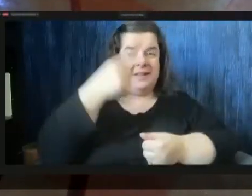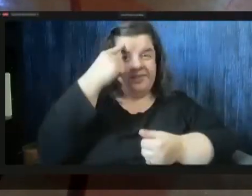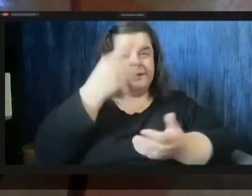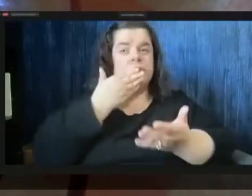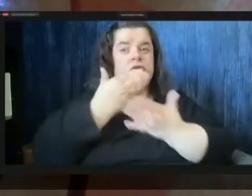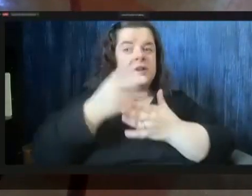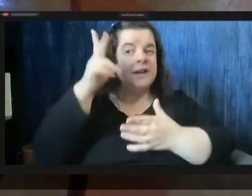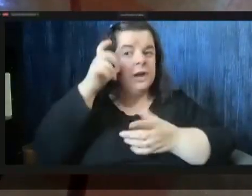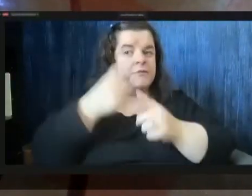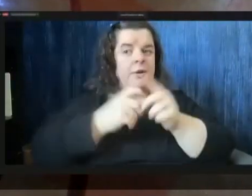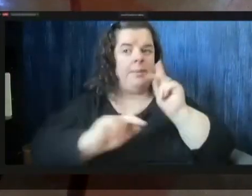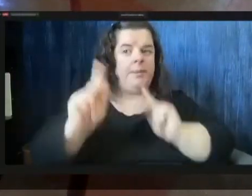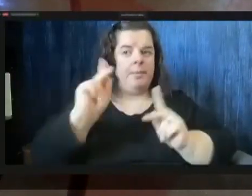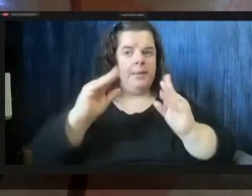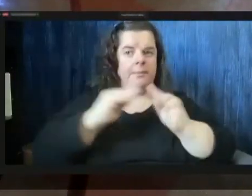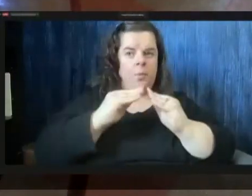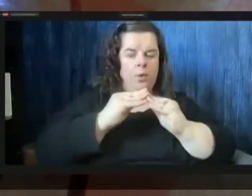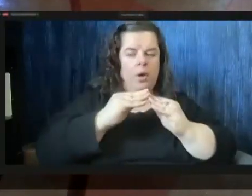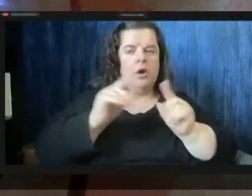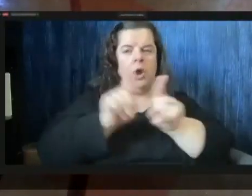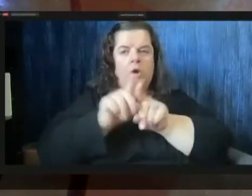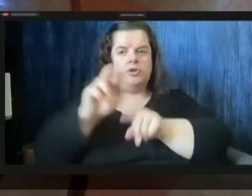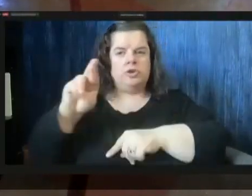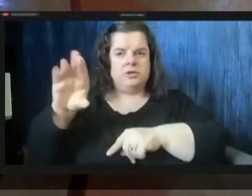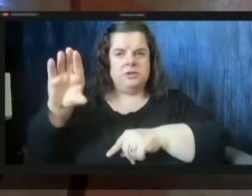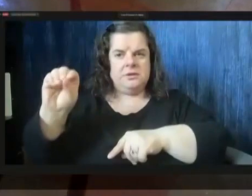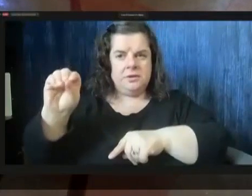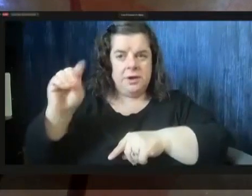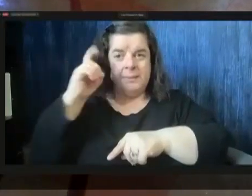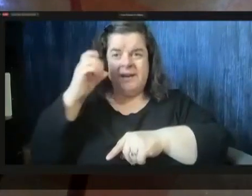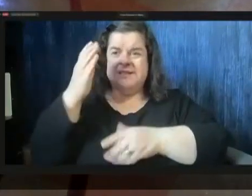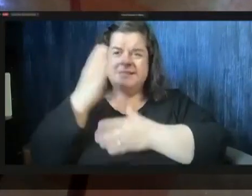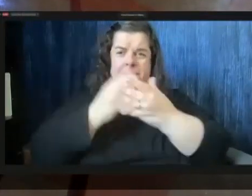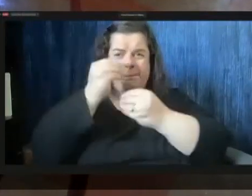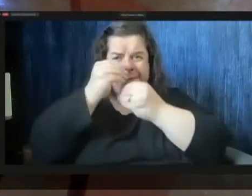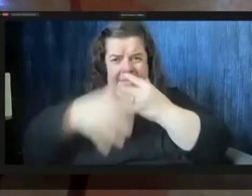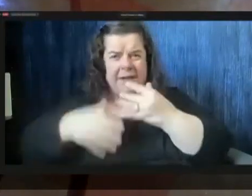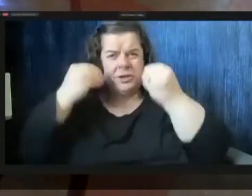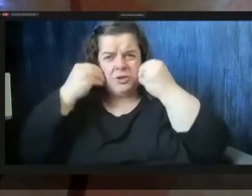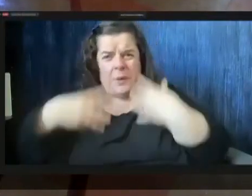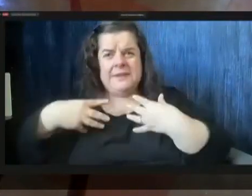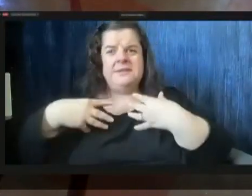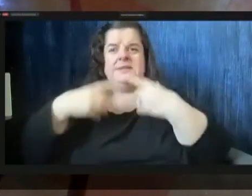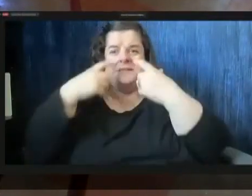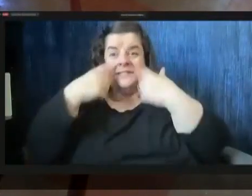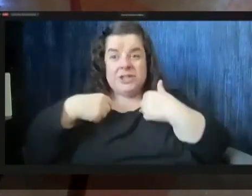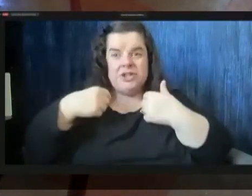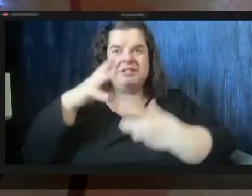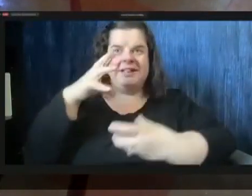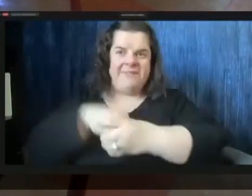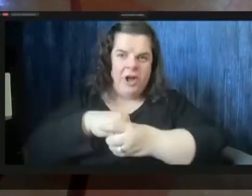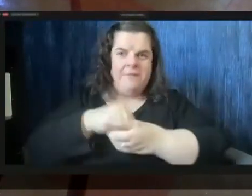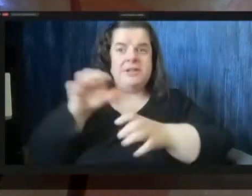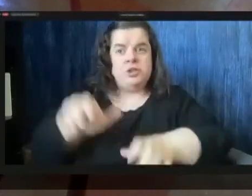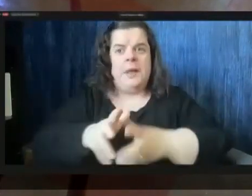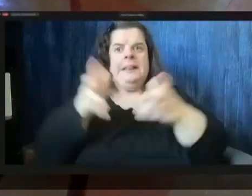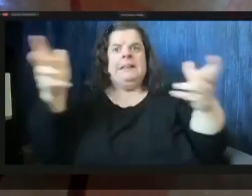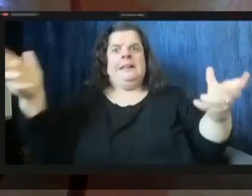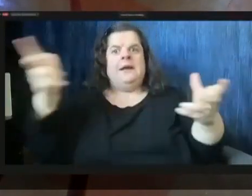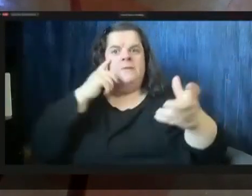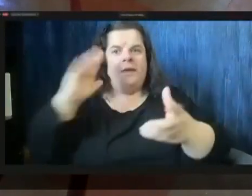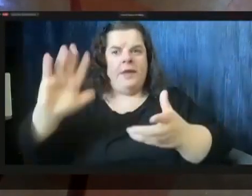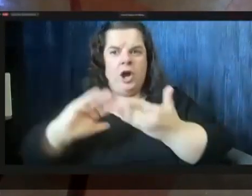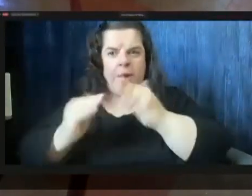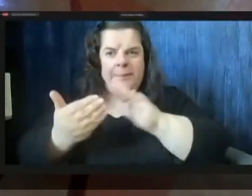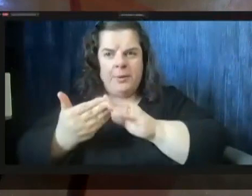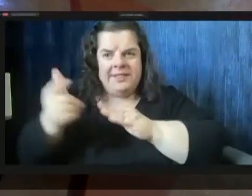public a little bit more, and from the RCOs, because some of them put their blood, sweat, and tears and do a lot of stuff. Remember, do a lot for the communities that they serve, and